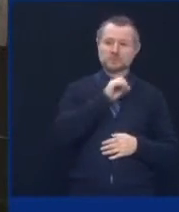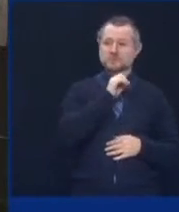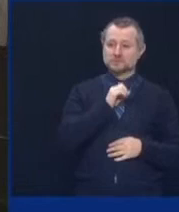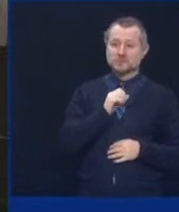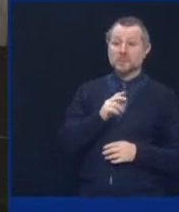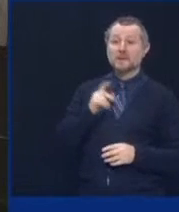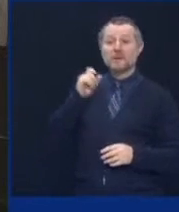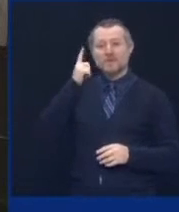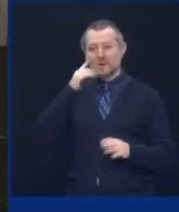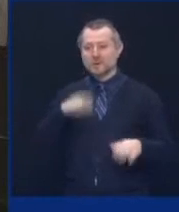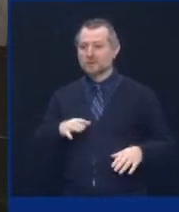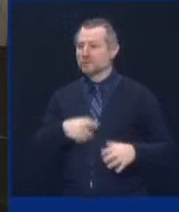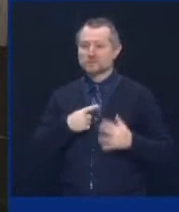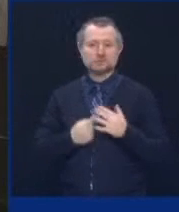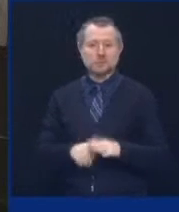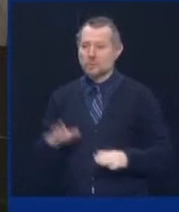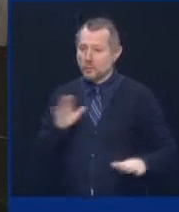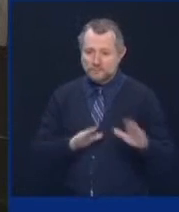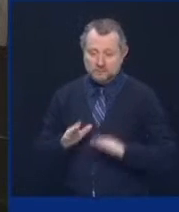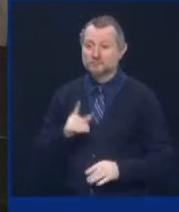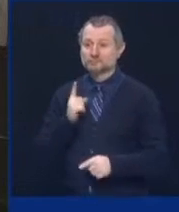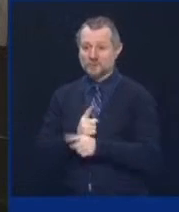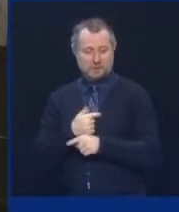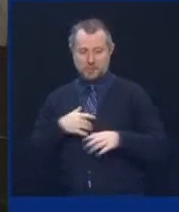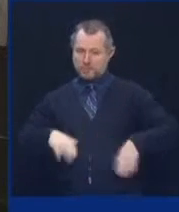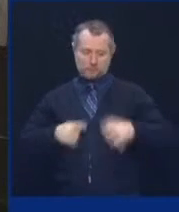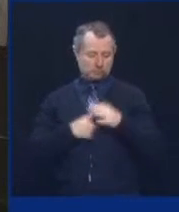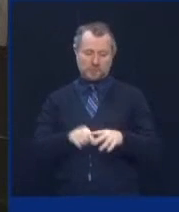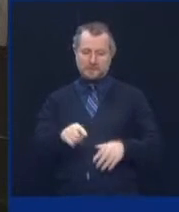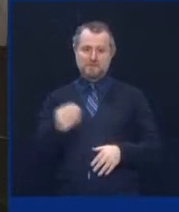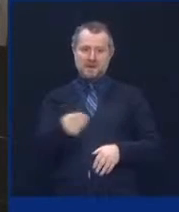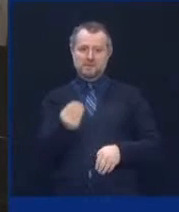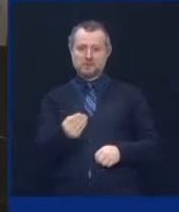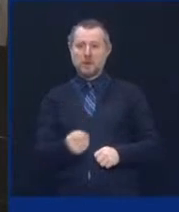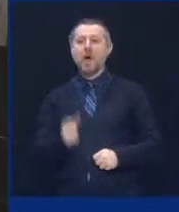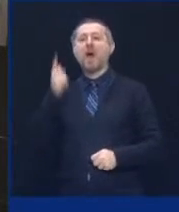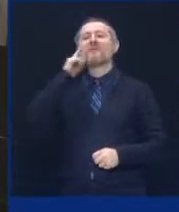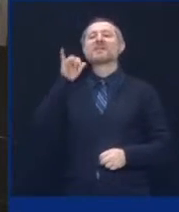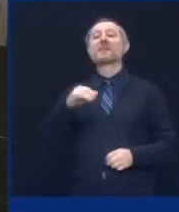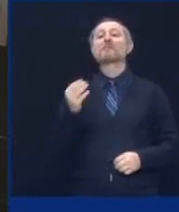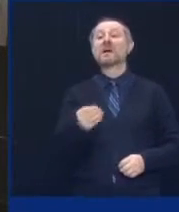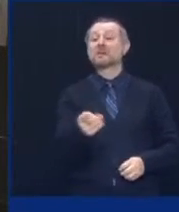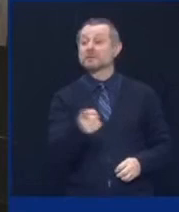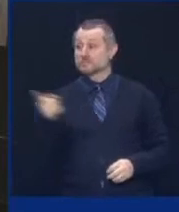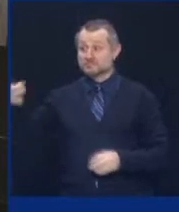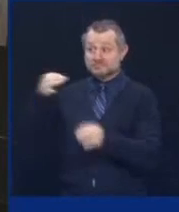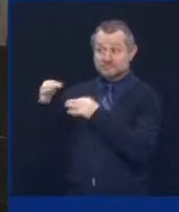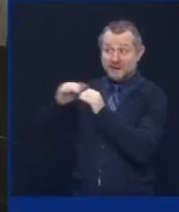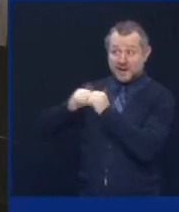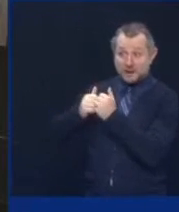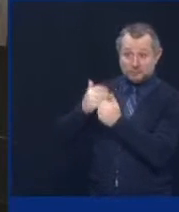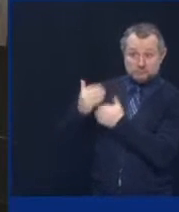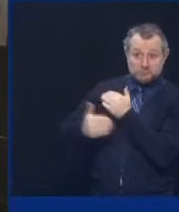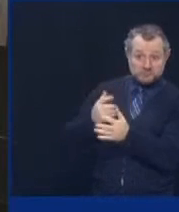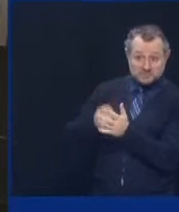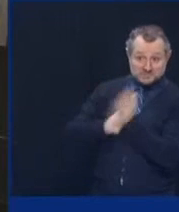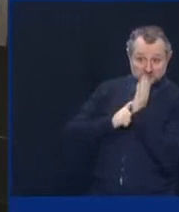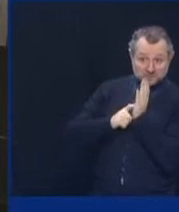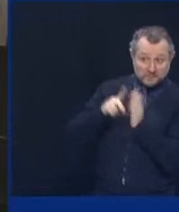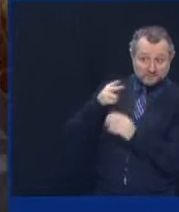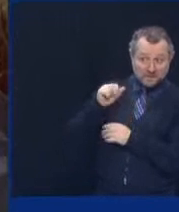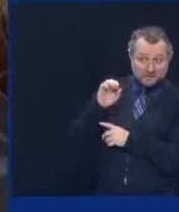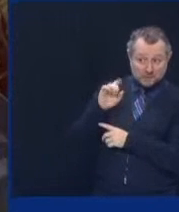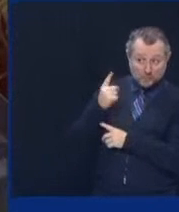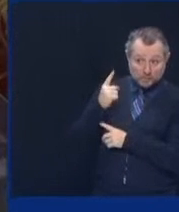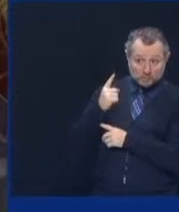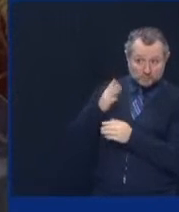anywhere? No, it will start Monday. It starts Monday? Yes. And do they say how long for the first phase to be completed? The